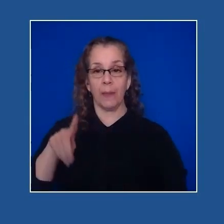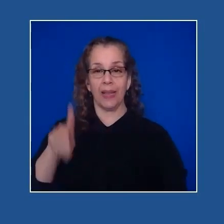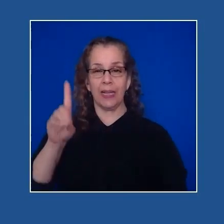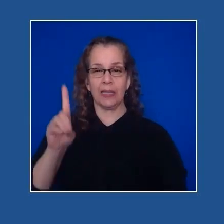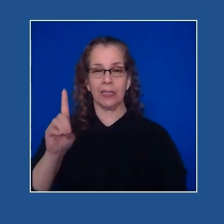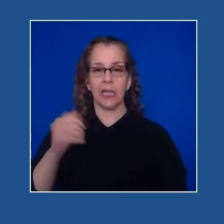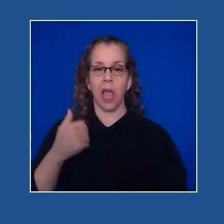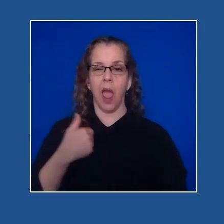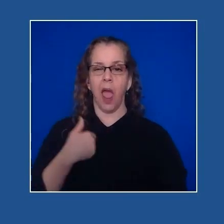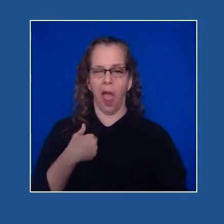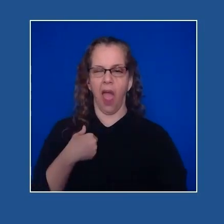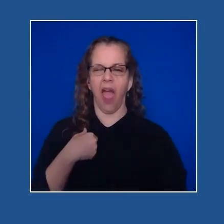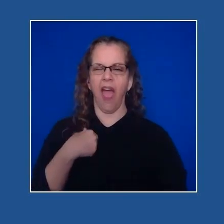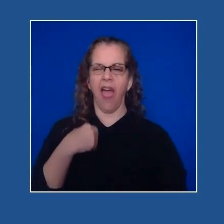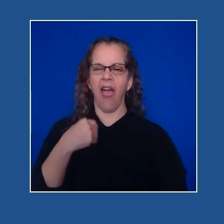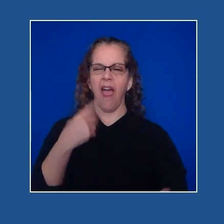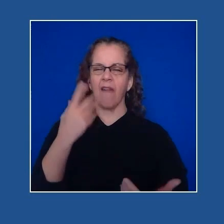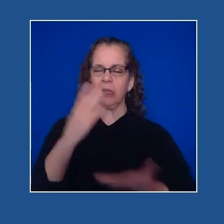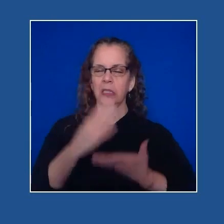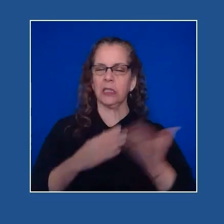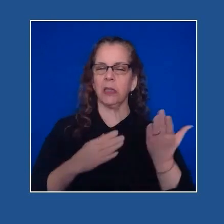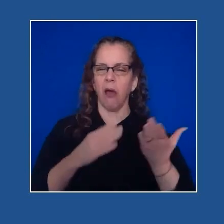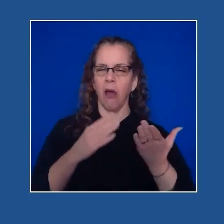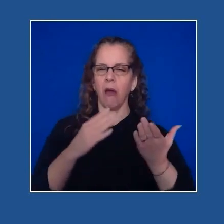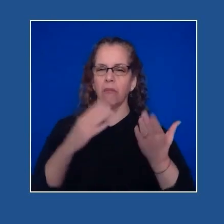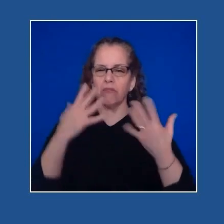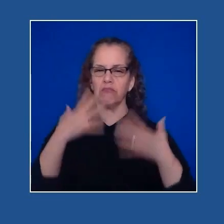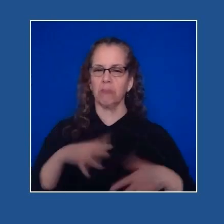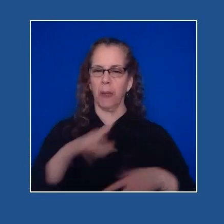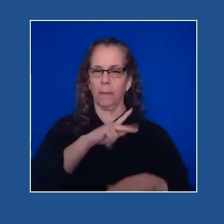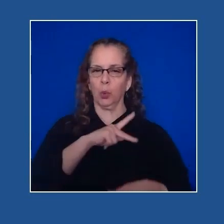or antisocial traits associated to BPD.